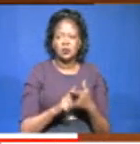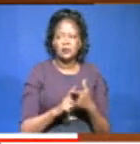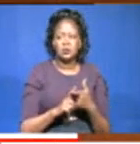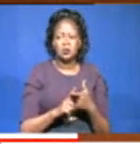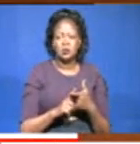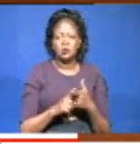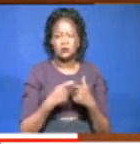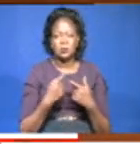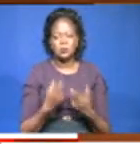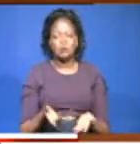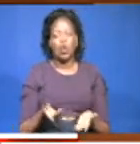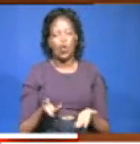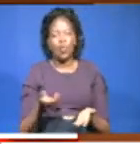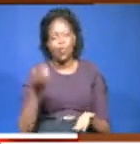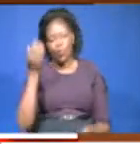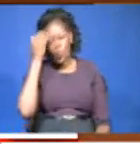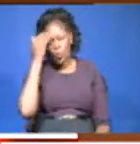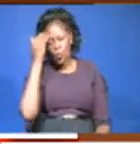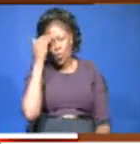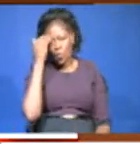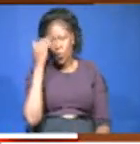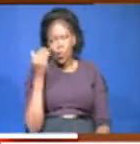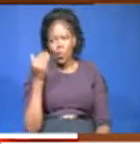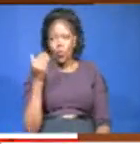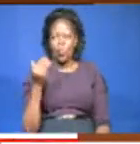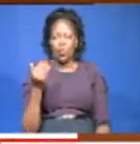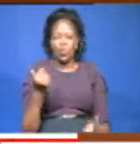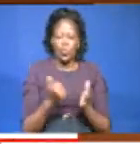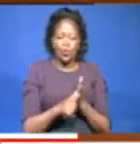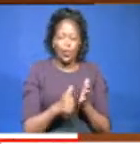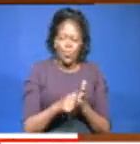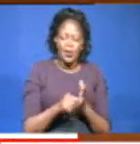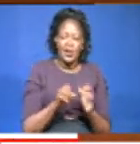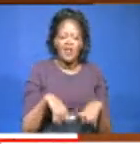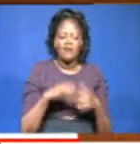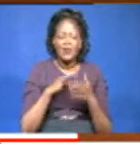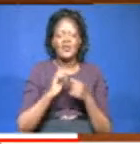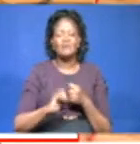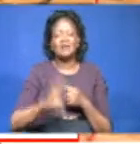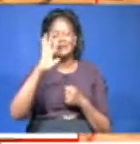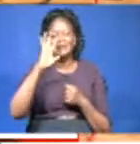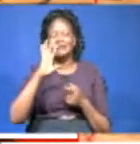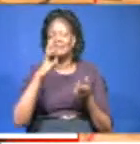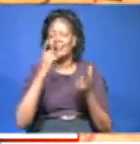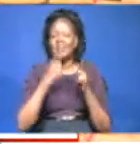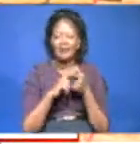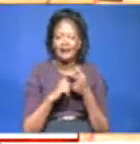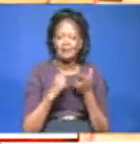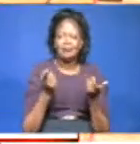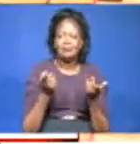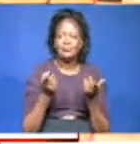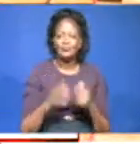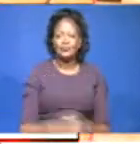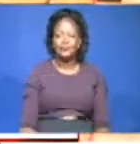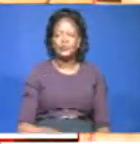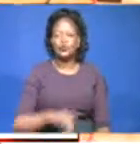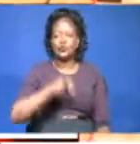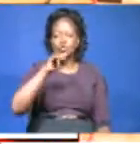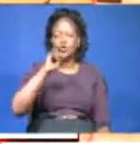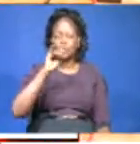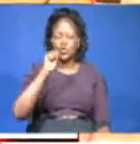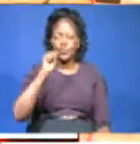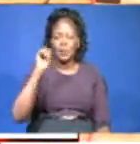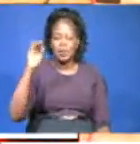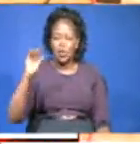The inflation, the fuel prices, you know, the dollar shortage for some of our vendors. Jumia CEO Juan Seco